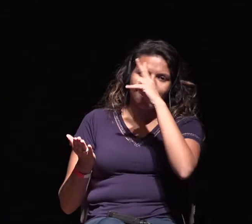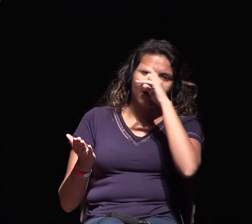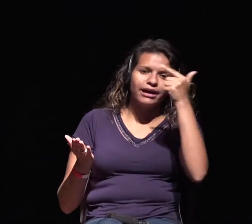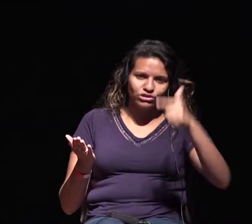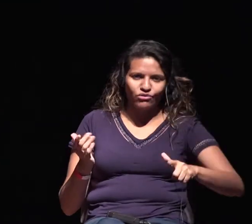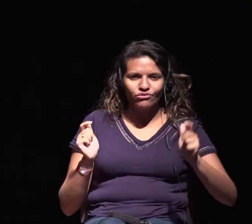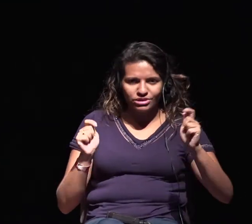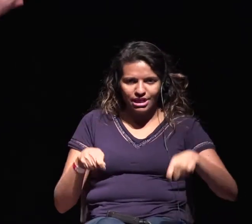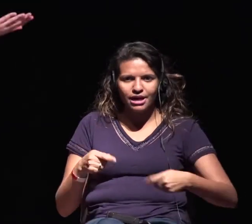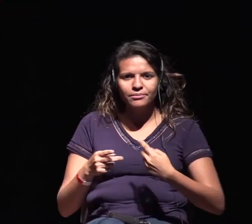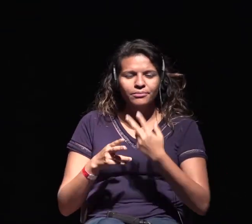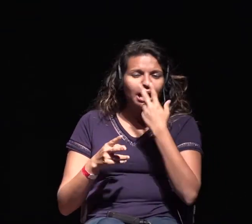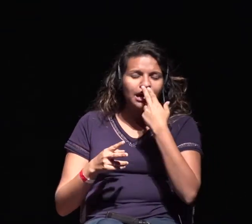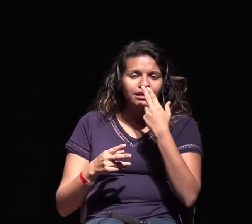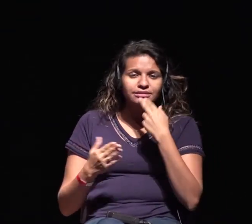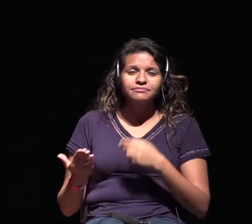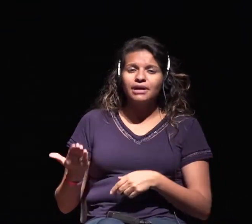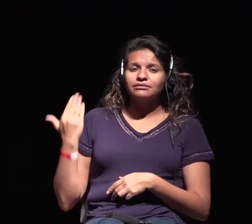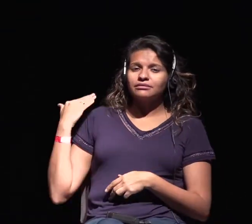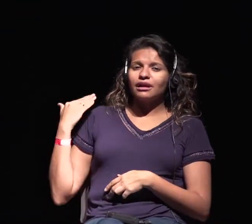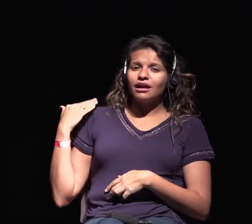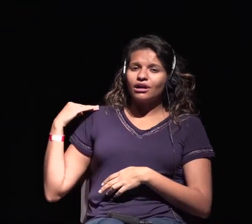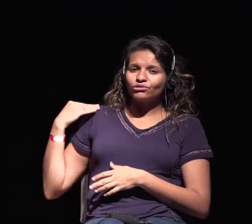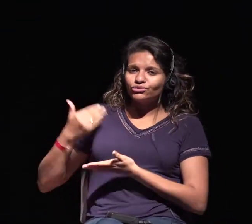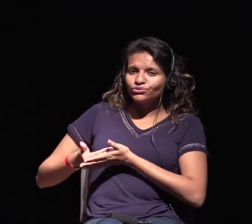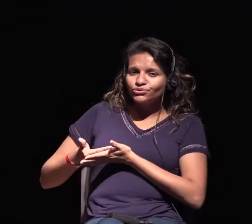glance, forward, backwards, forward again.